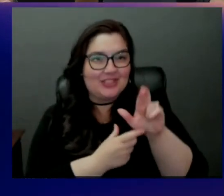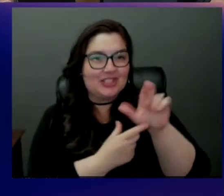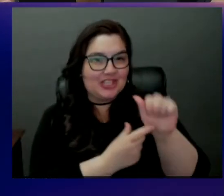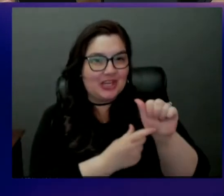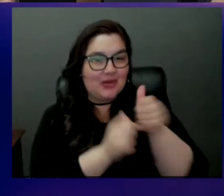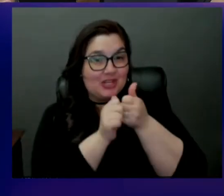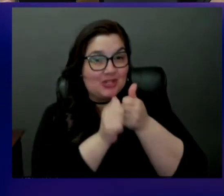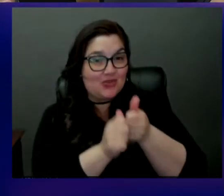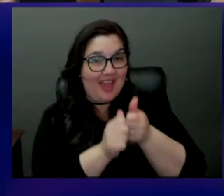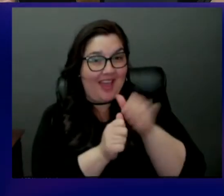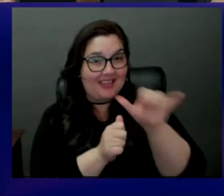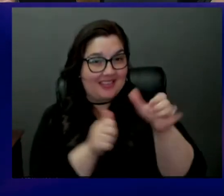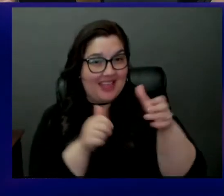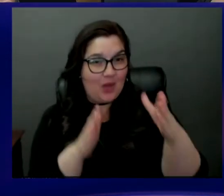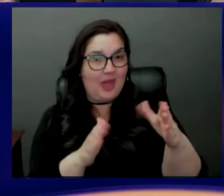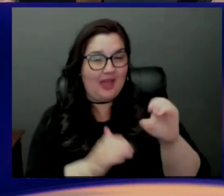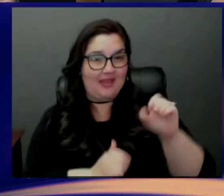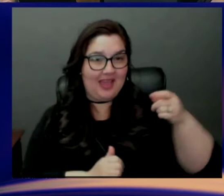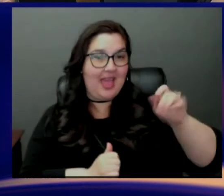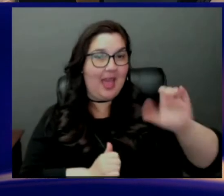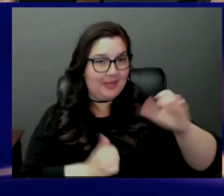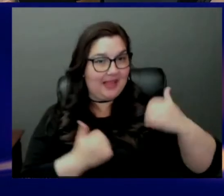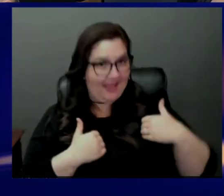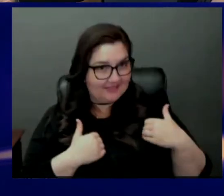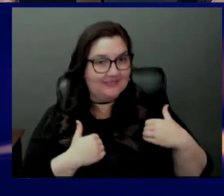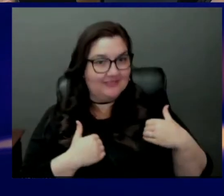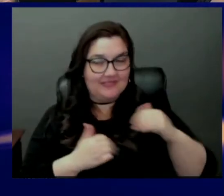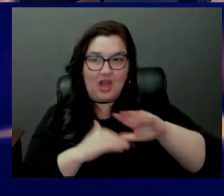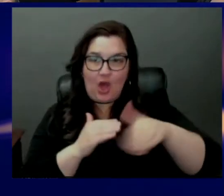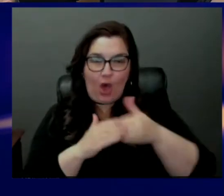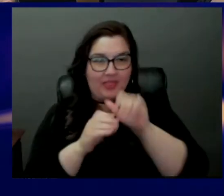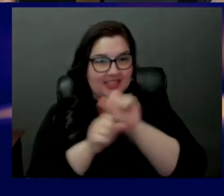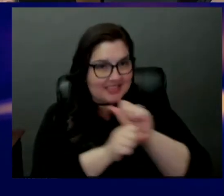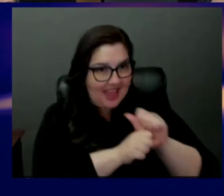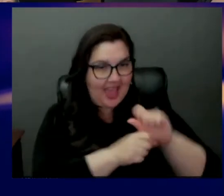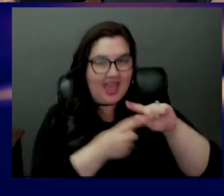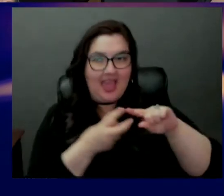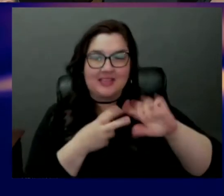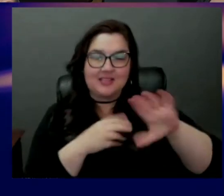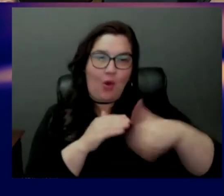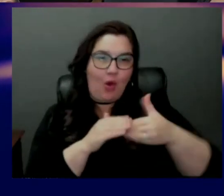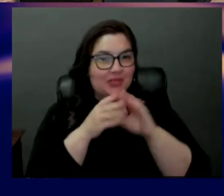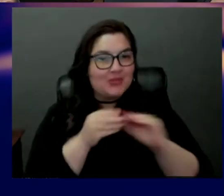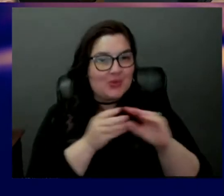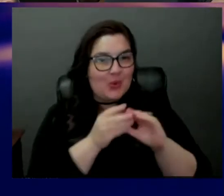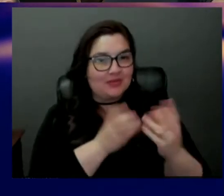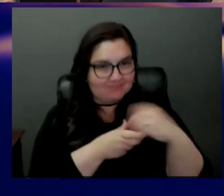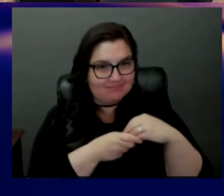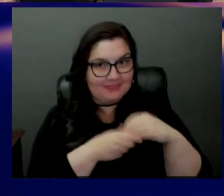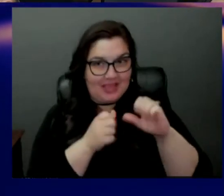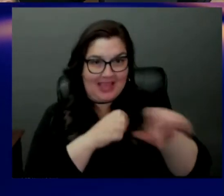So you can have an epic for your feature that has all of your tasks in it and all of your stories in it, and then this can get added into